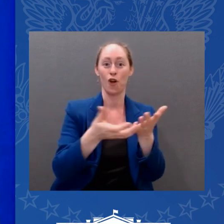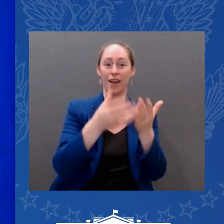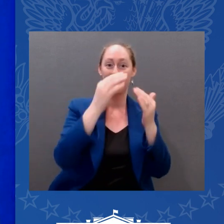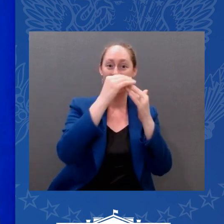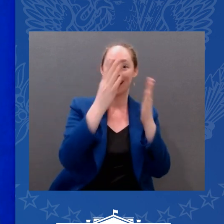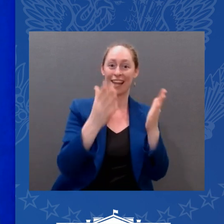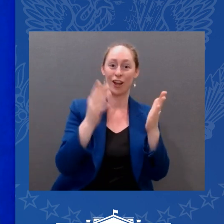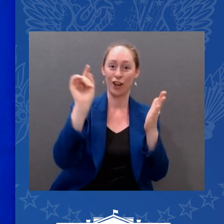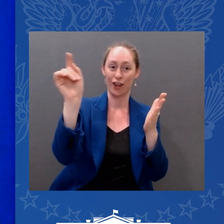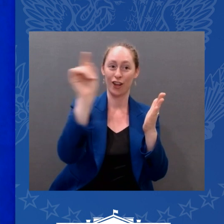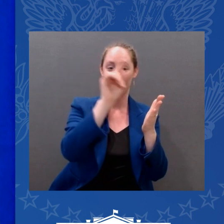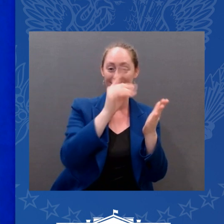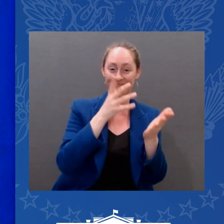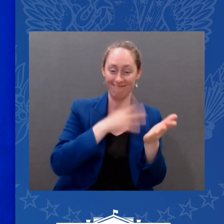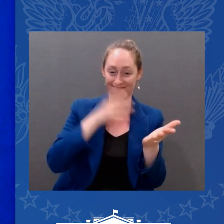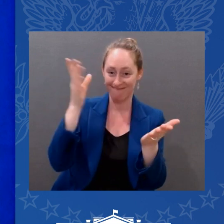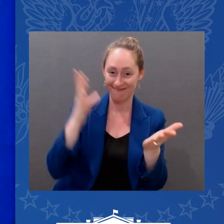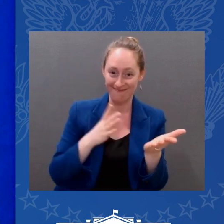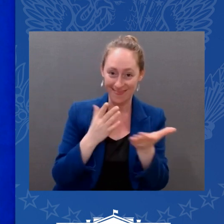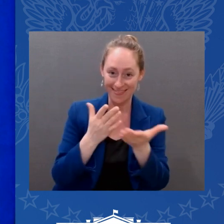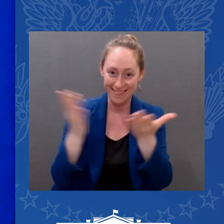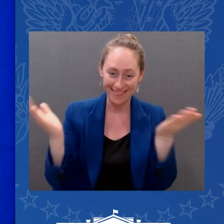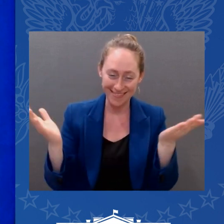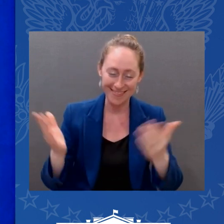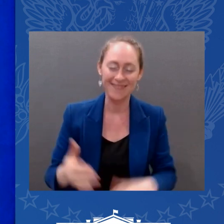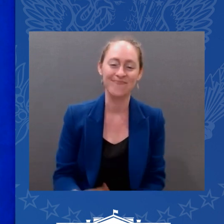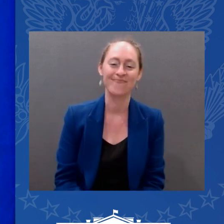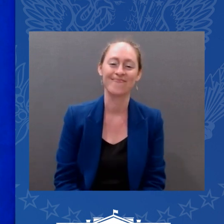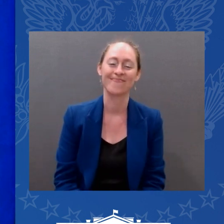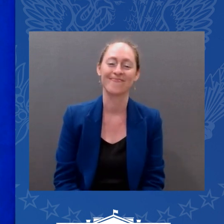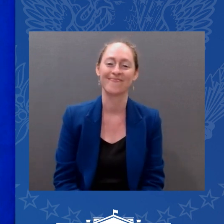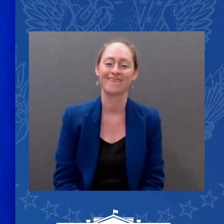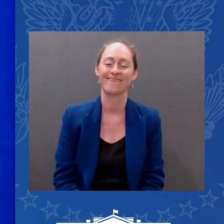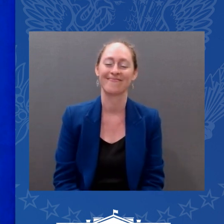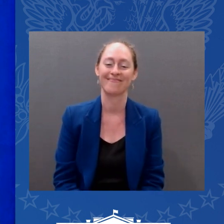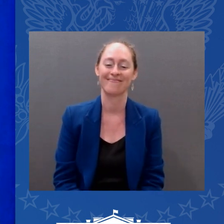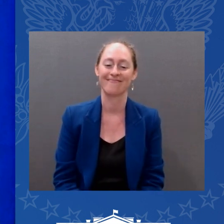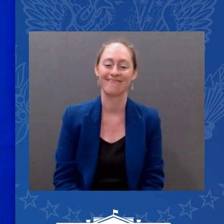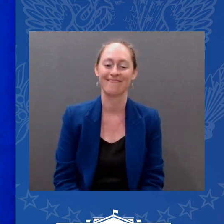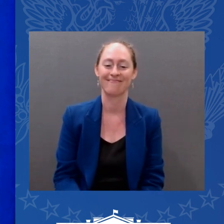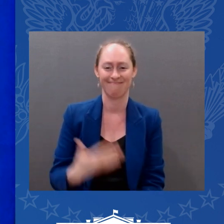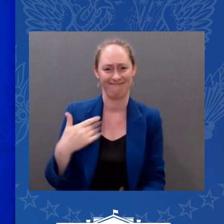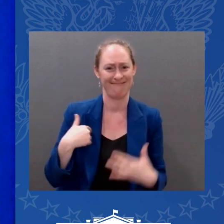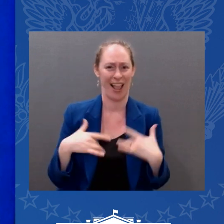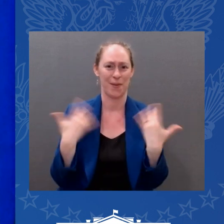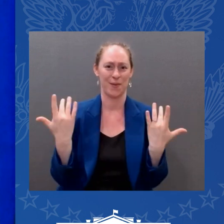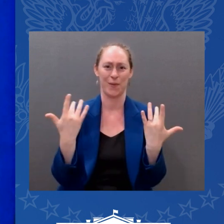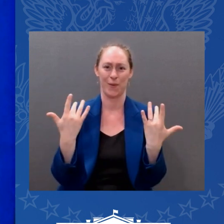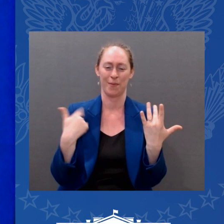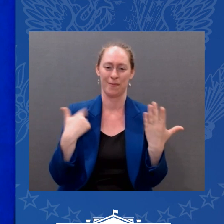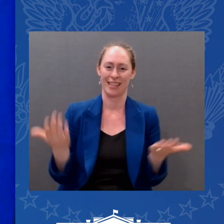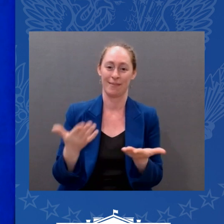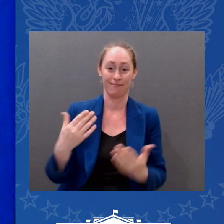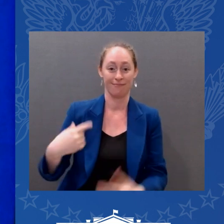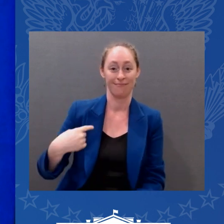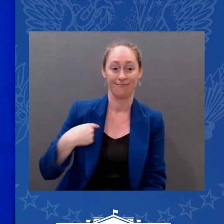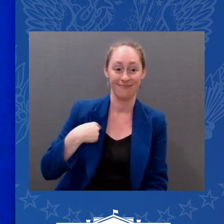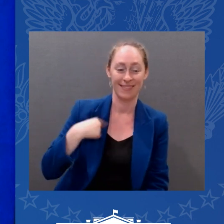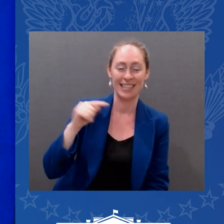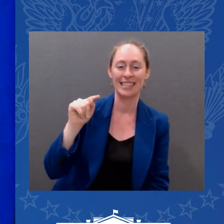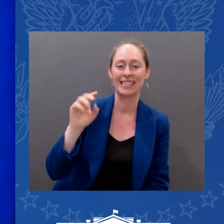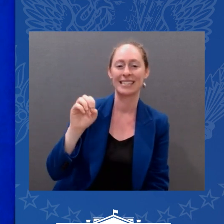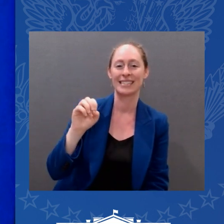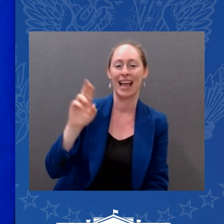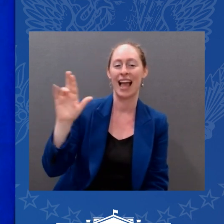It is such a pleasure to share this moment with you this evening. My name is Terry Ince. I am the proud to be